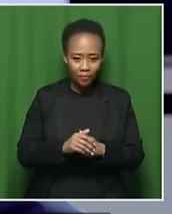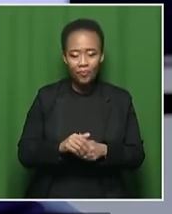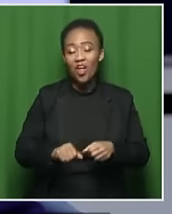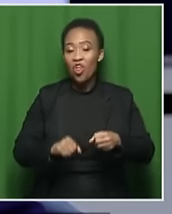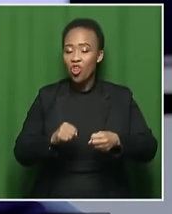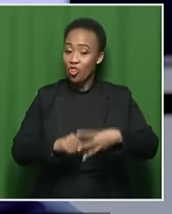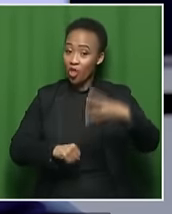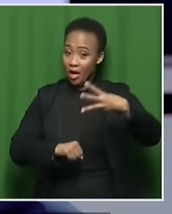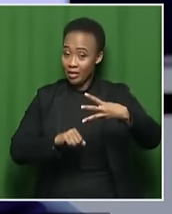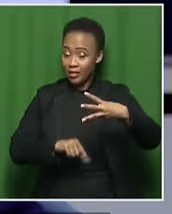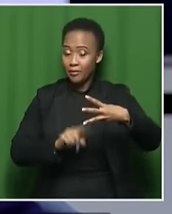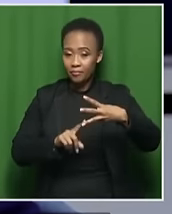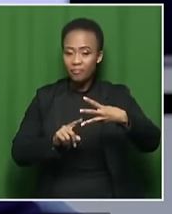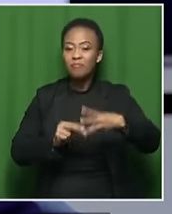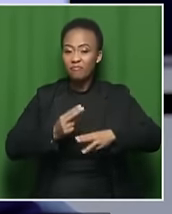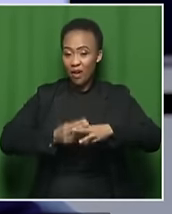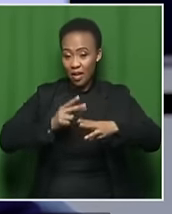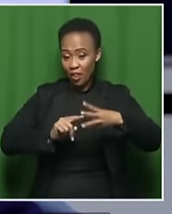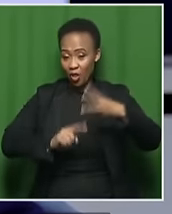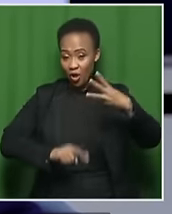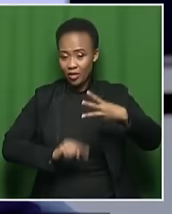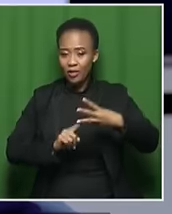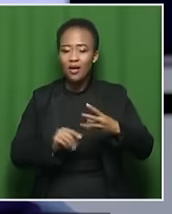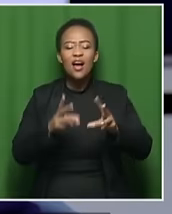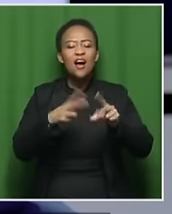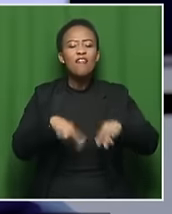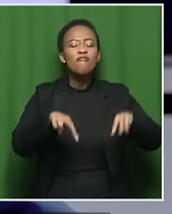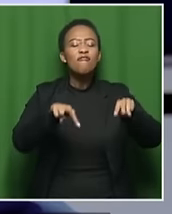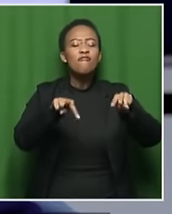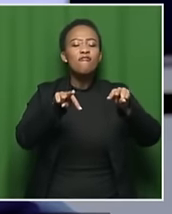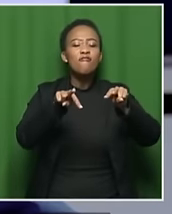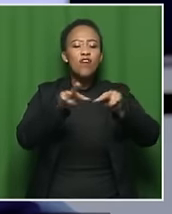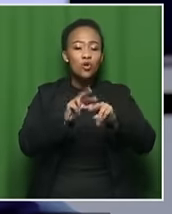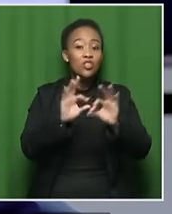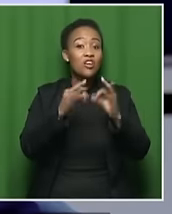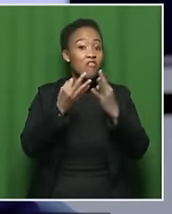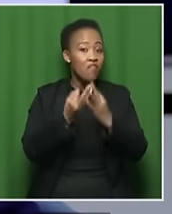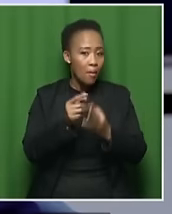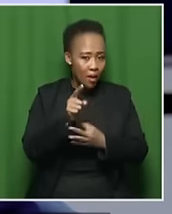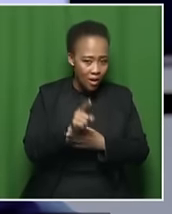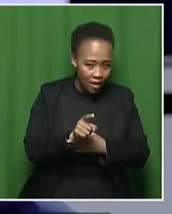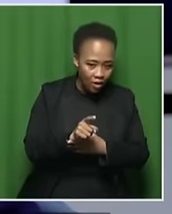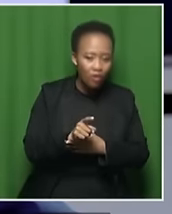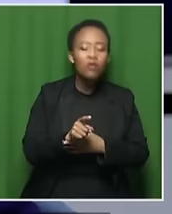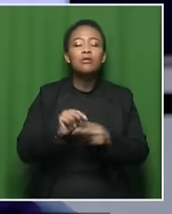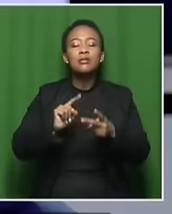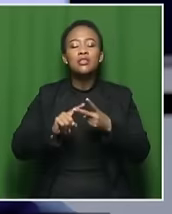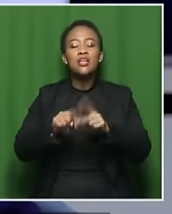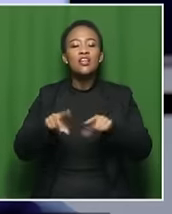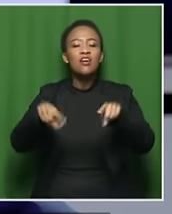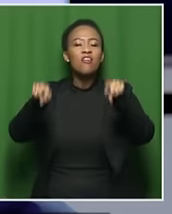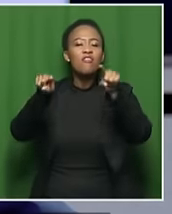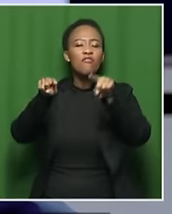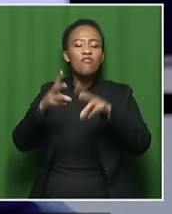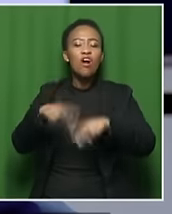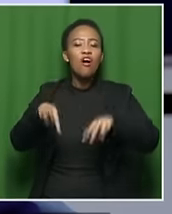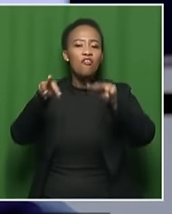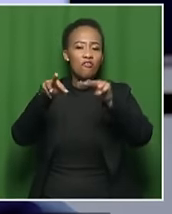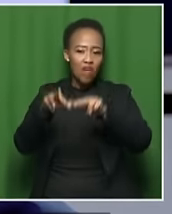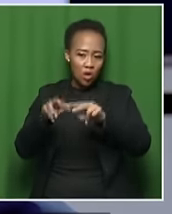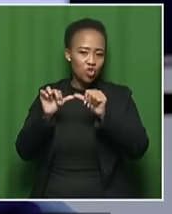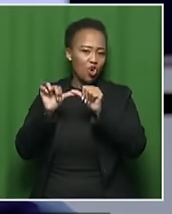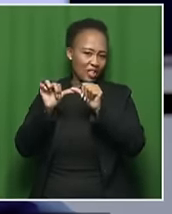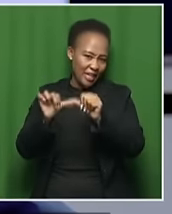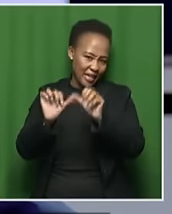finally, what are family values and what are conservative values? Conservative values are, as long as we believe as